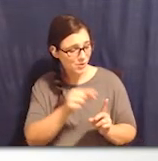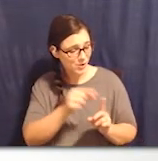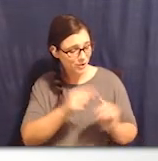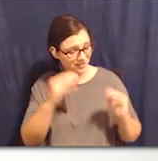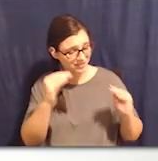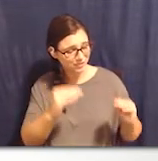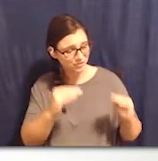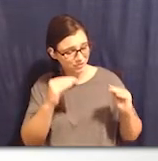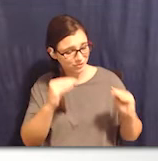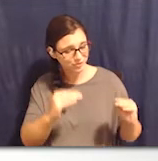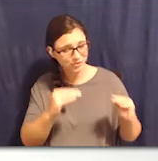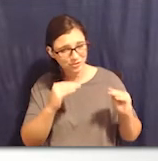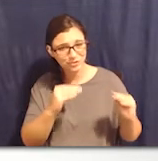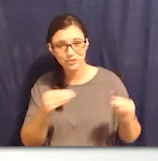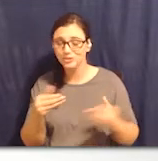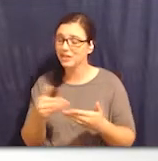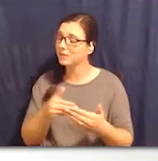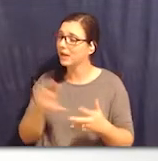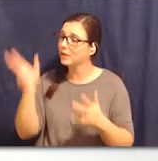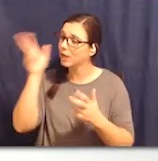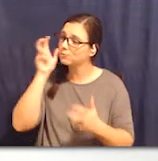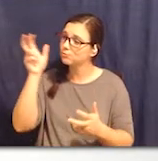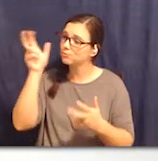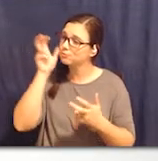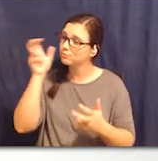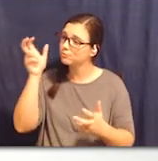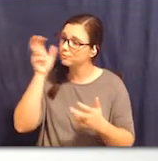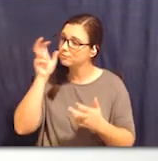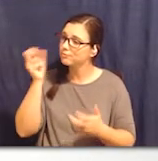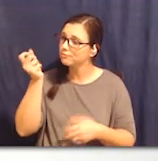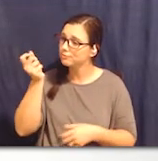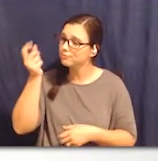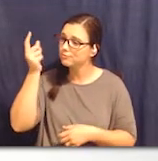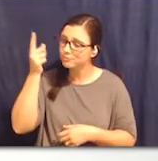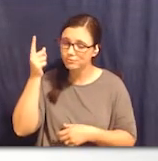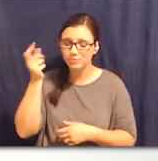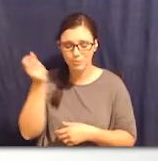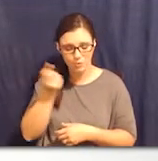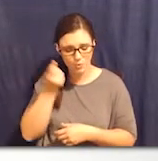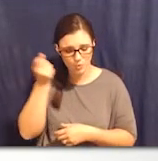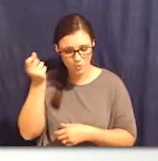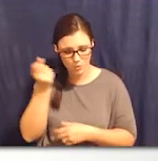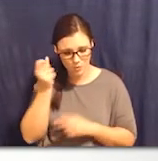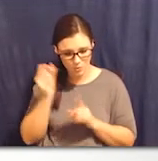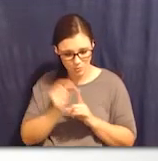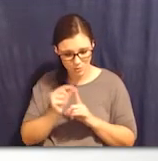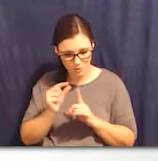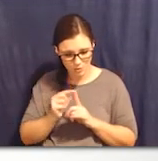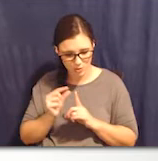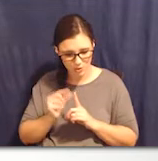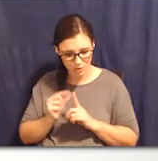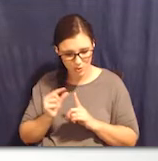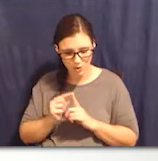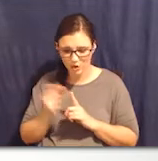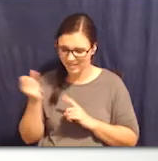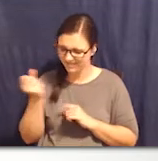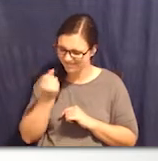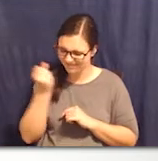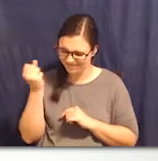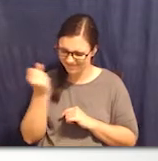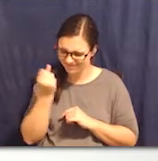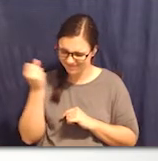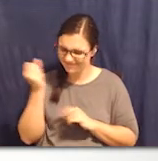gives baby word, and baby takes all she heard, holding them